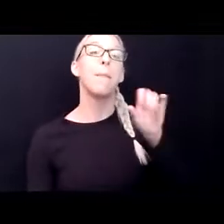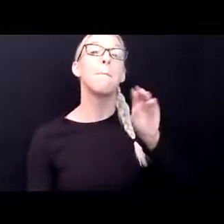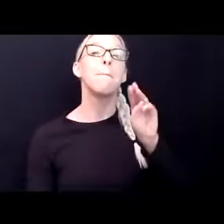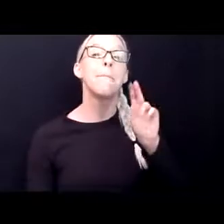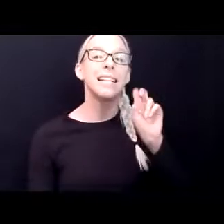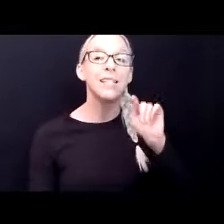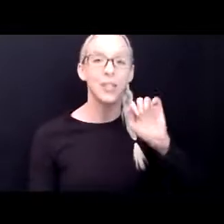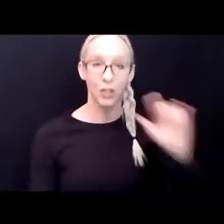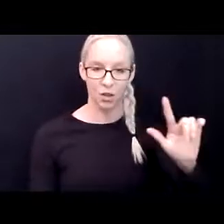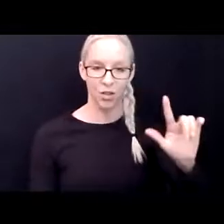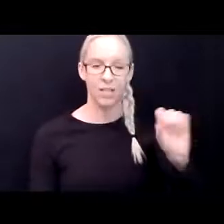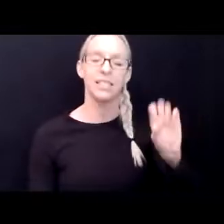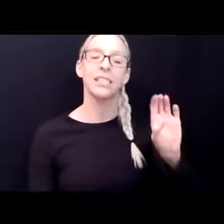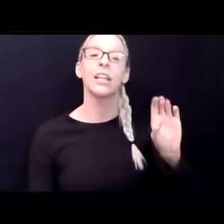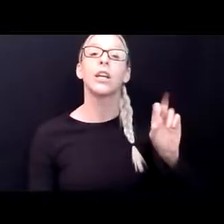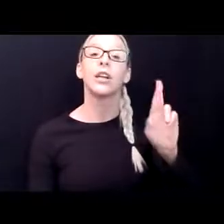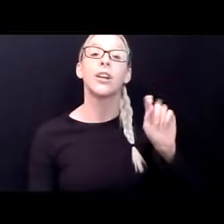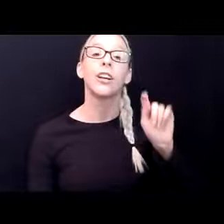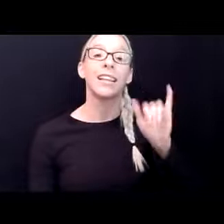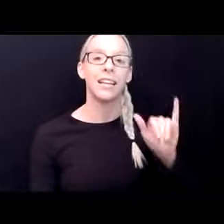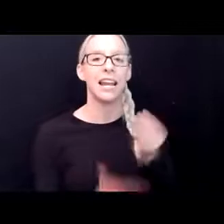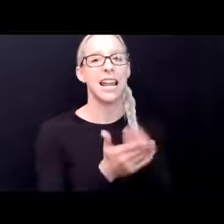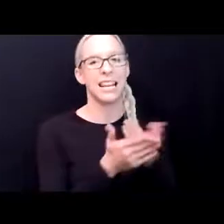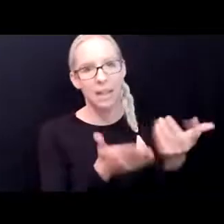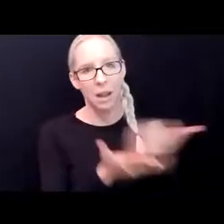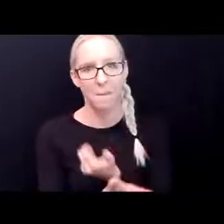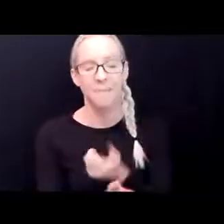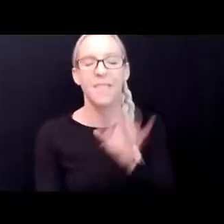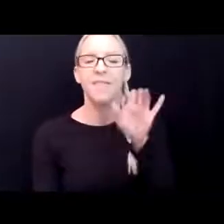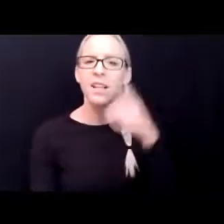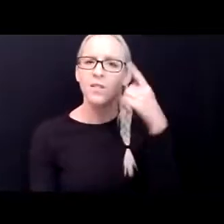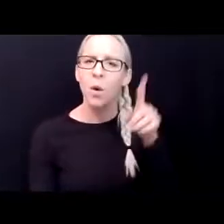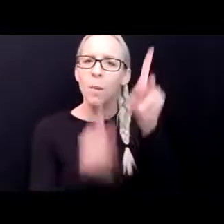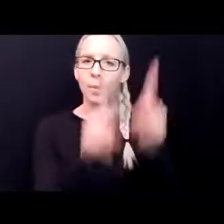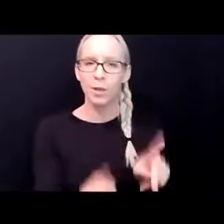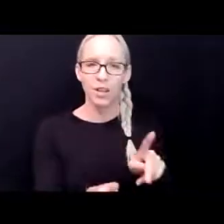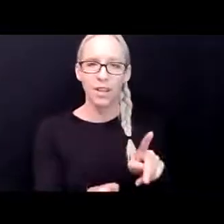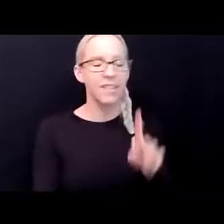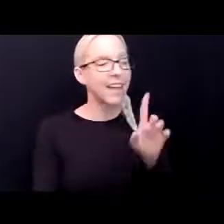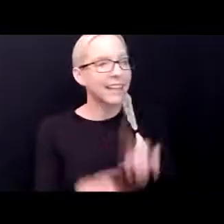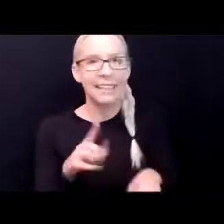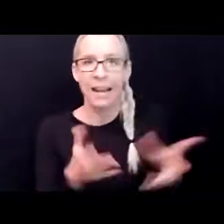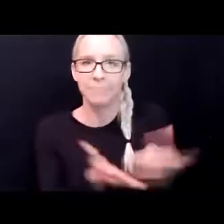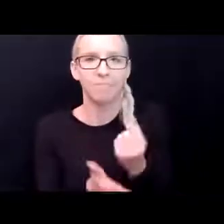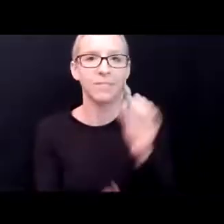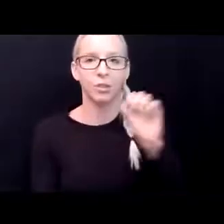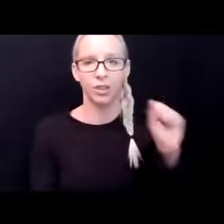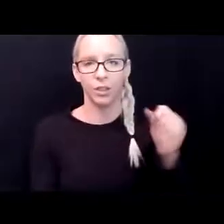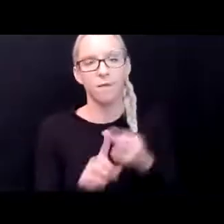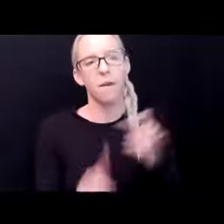is a Social Security check for an individual who can't get Social Security from any other source,